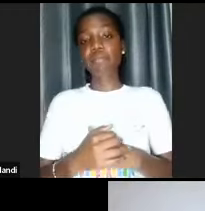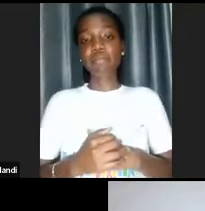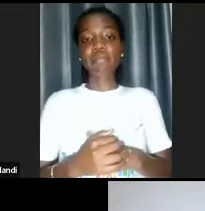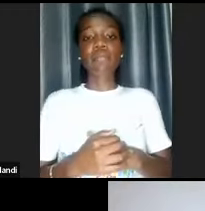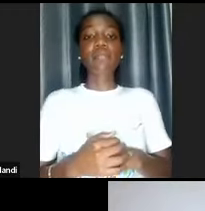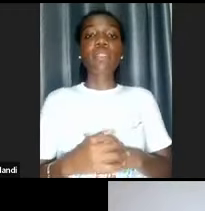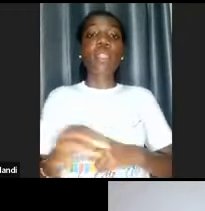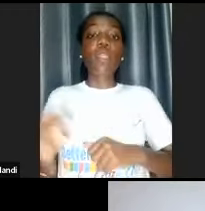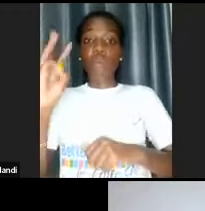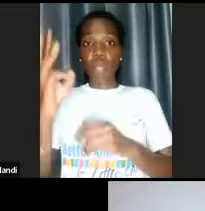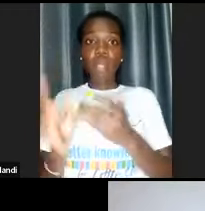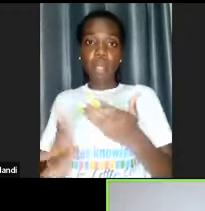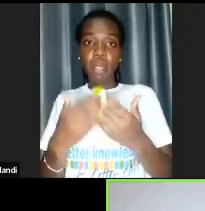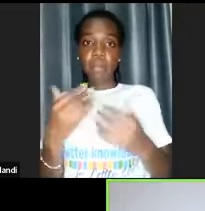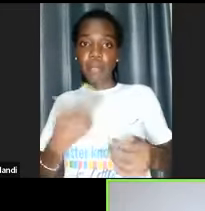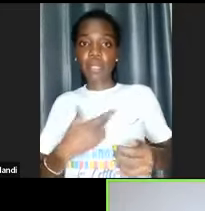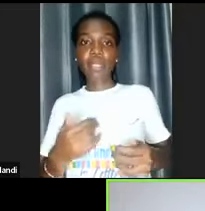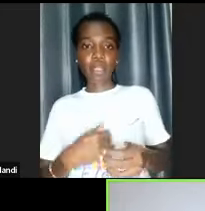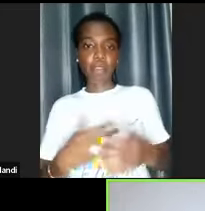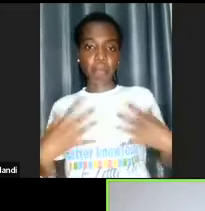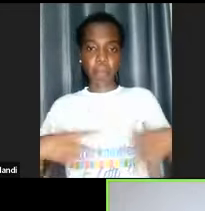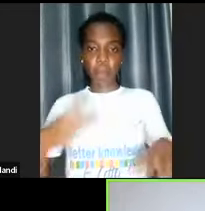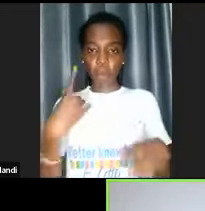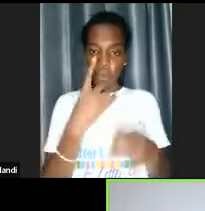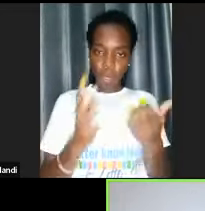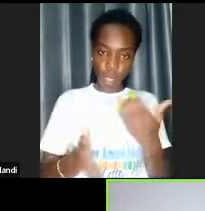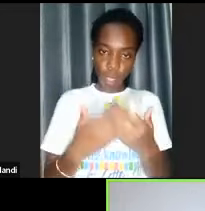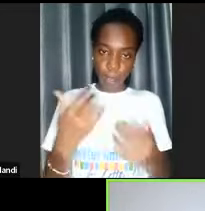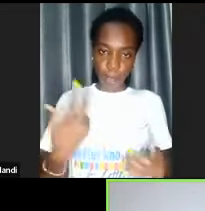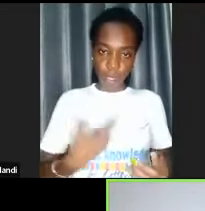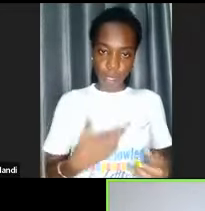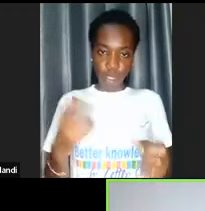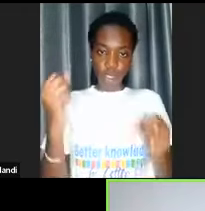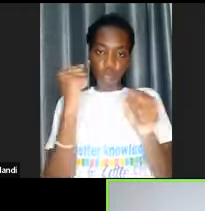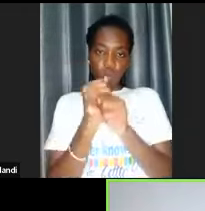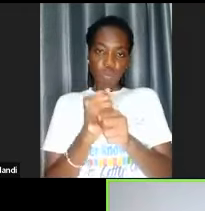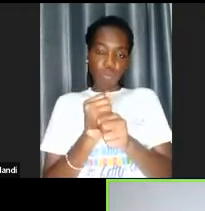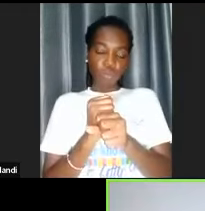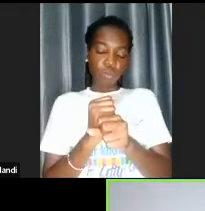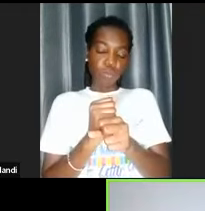We have had people who are helping us do